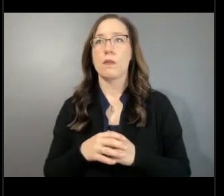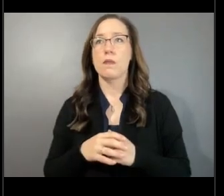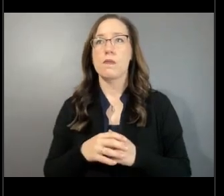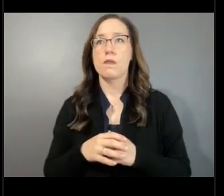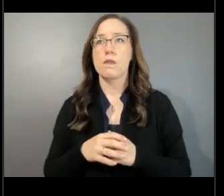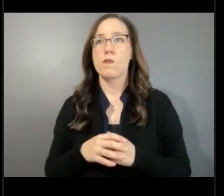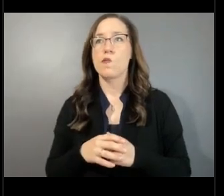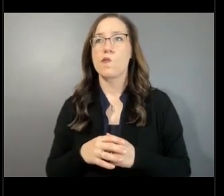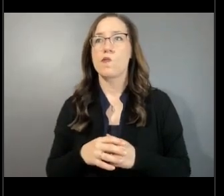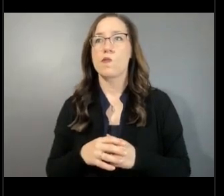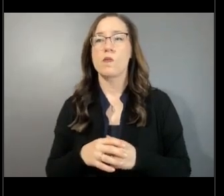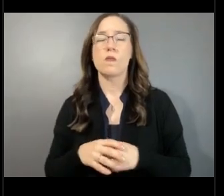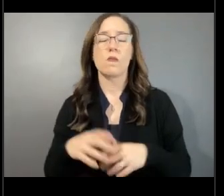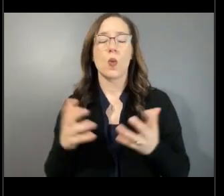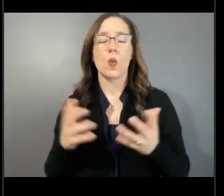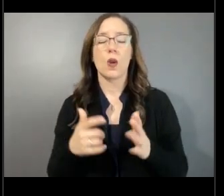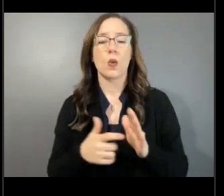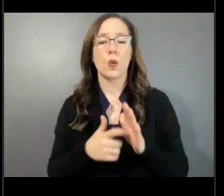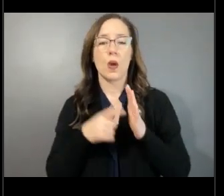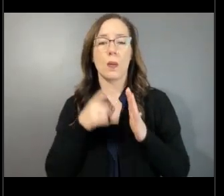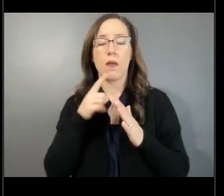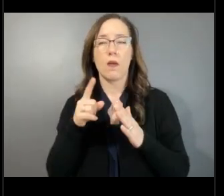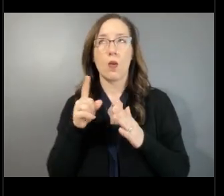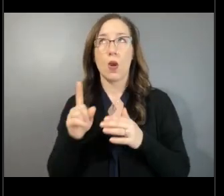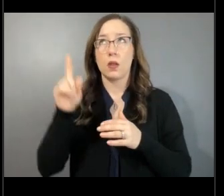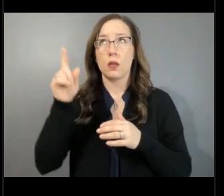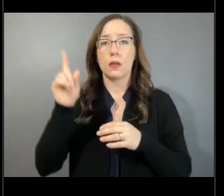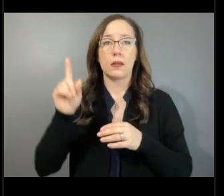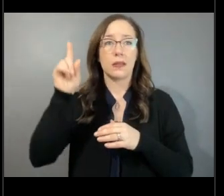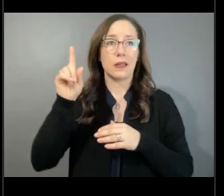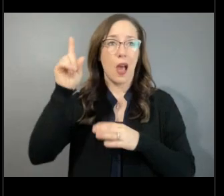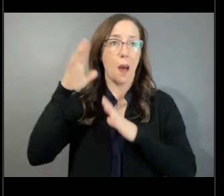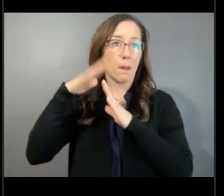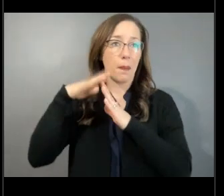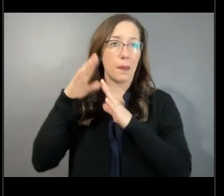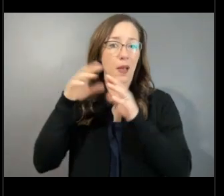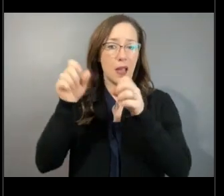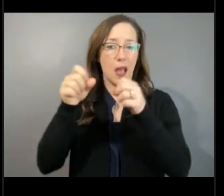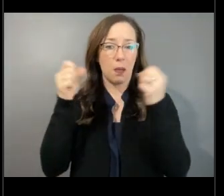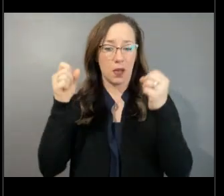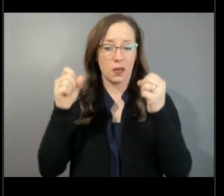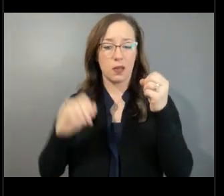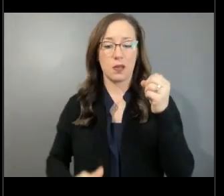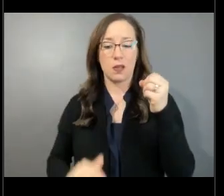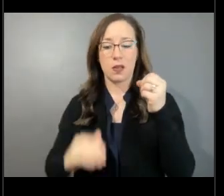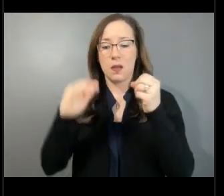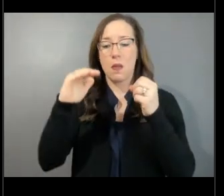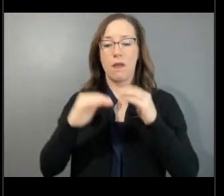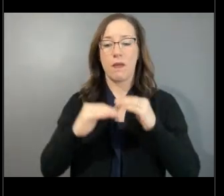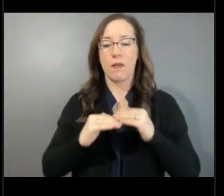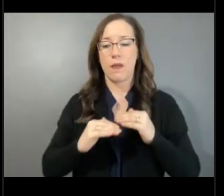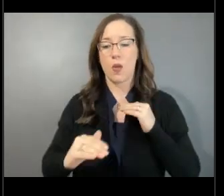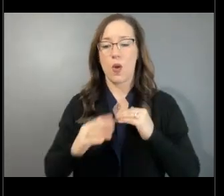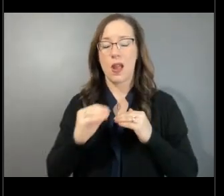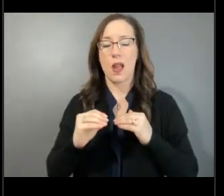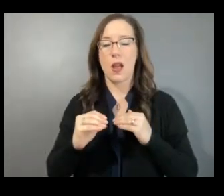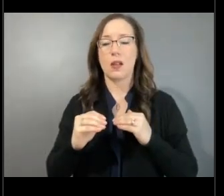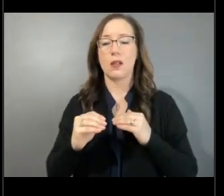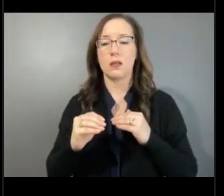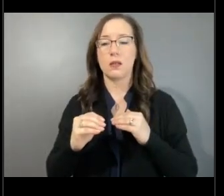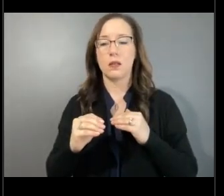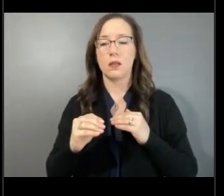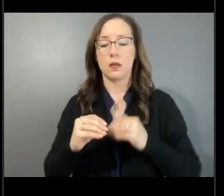What are the requirements for upper cabinets, height above floor, and distance from the edge of the